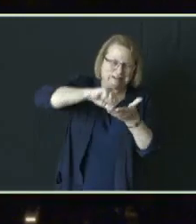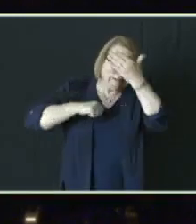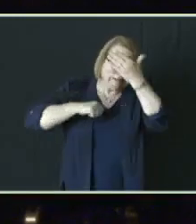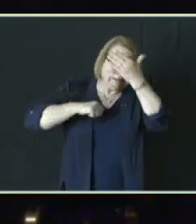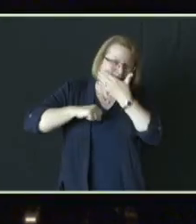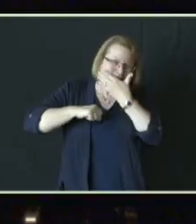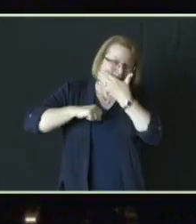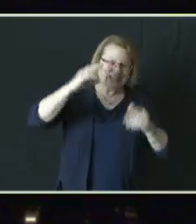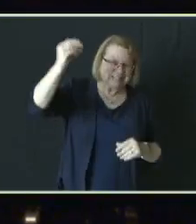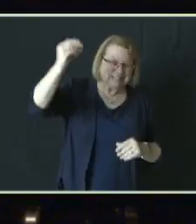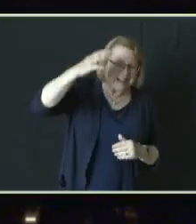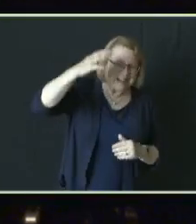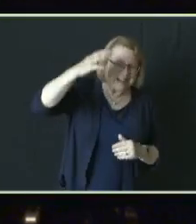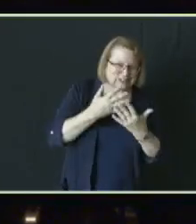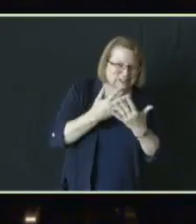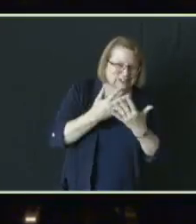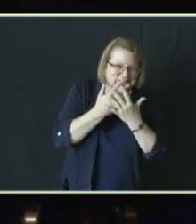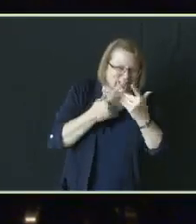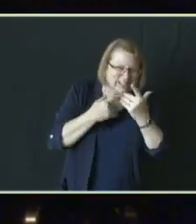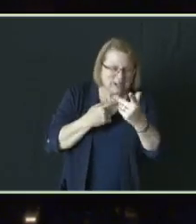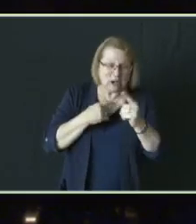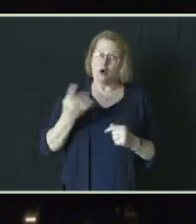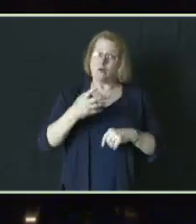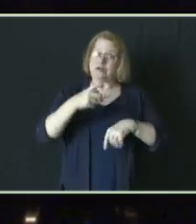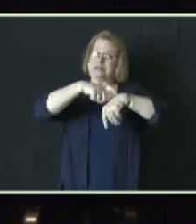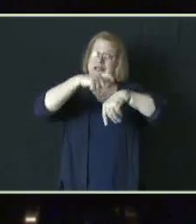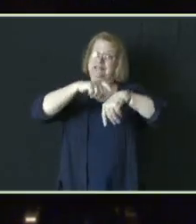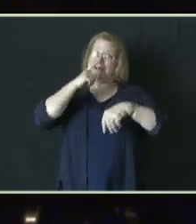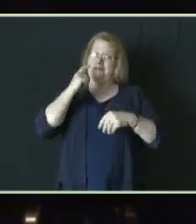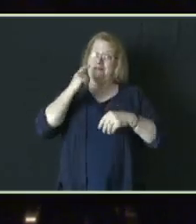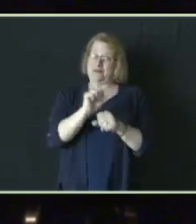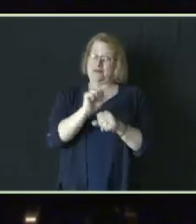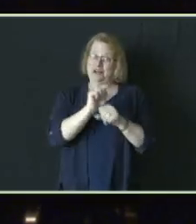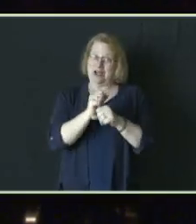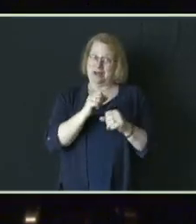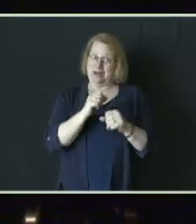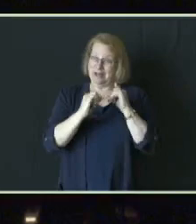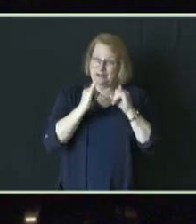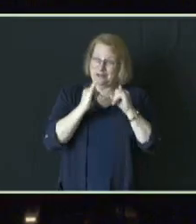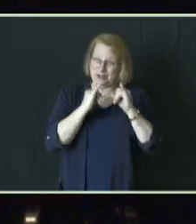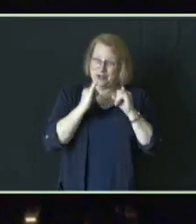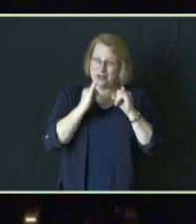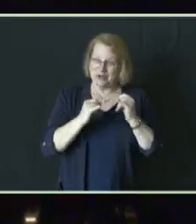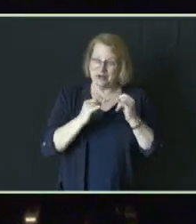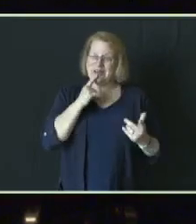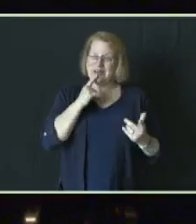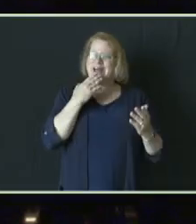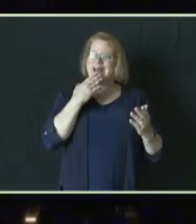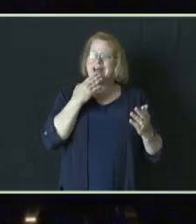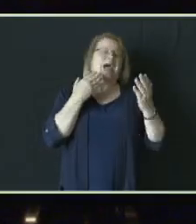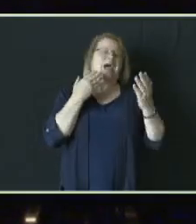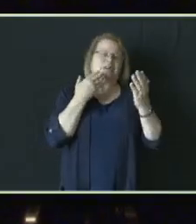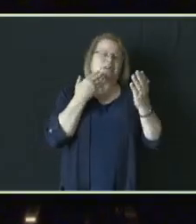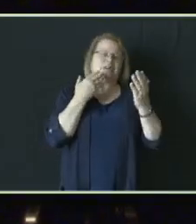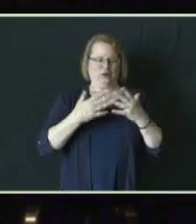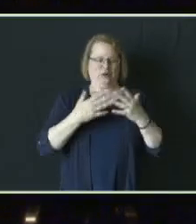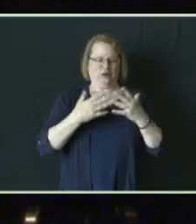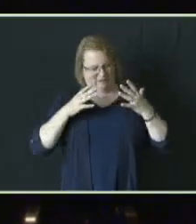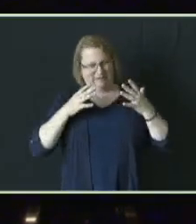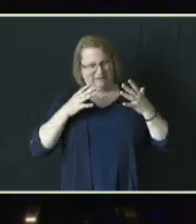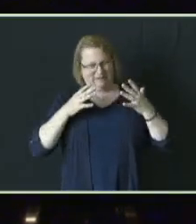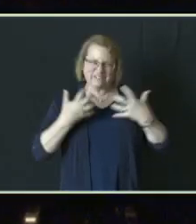always be on time when you show up for a job interview. There. That felt good to me, and I hope you all are duly